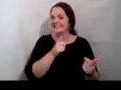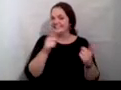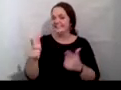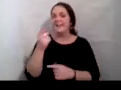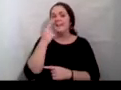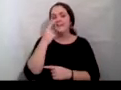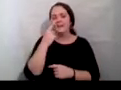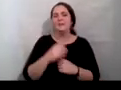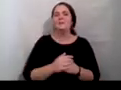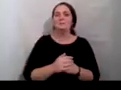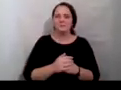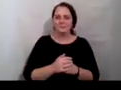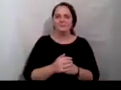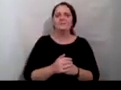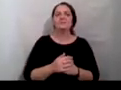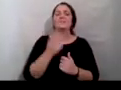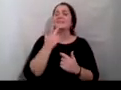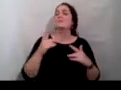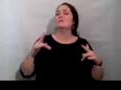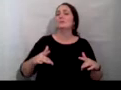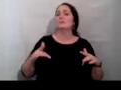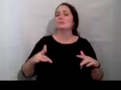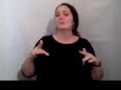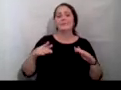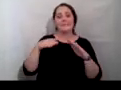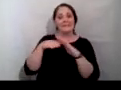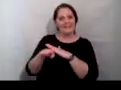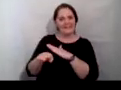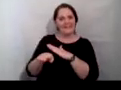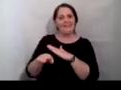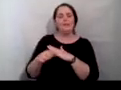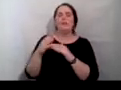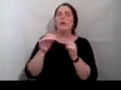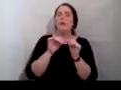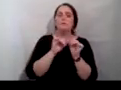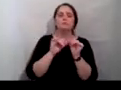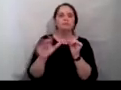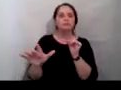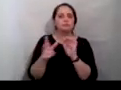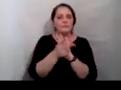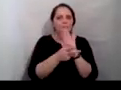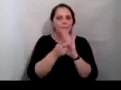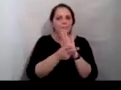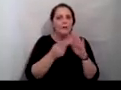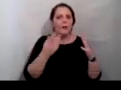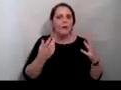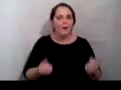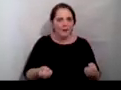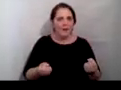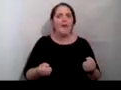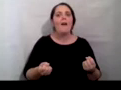there's still time to get in there. But if not, there's some excellent videos of